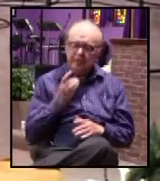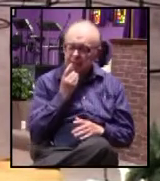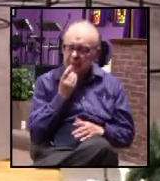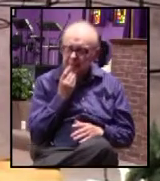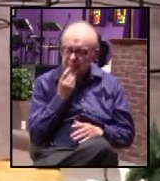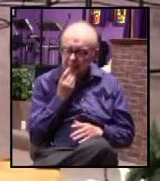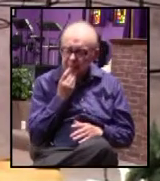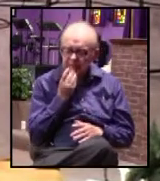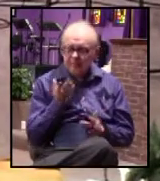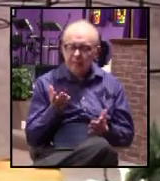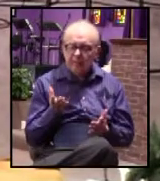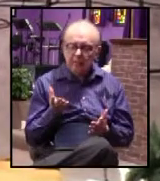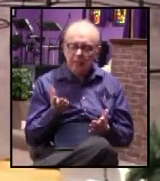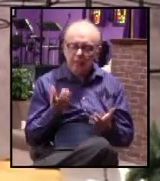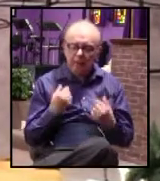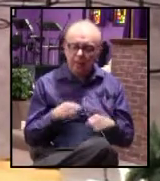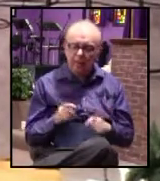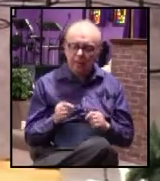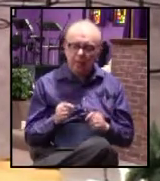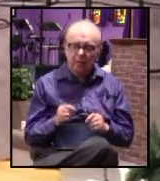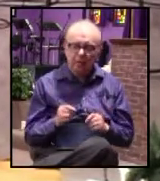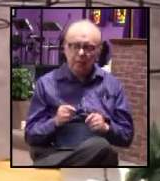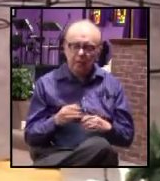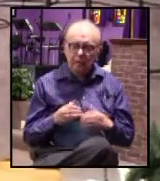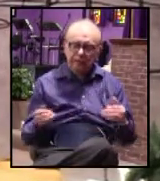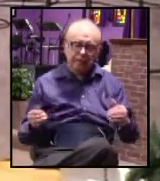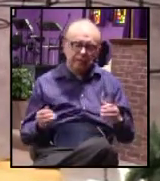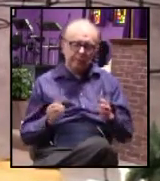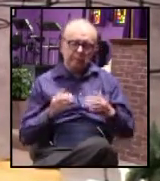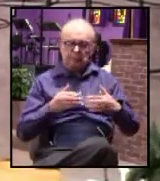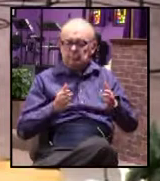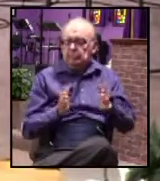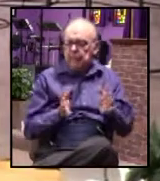see, a TV dinner comes in its own little separate